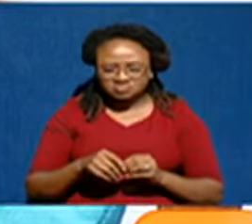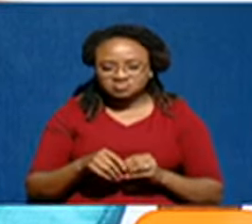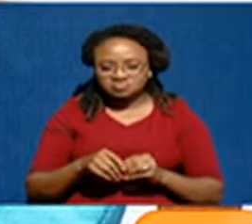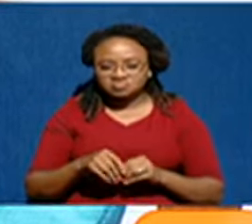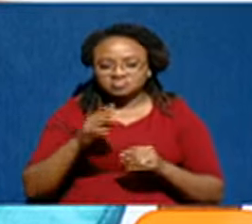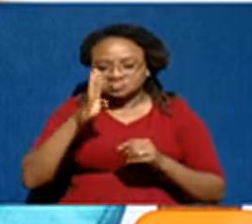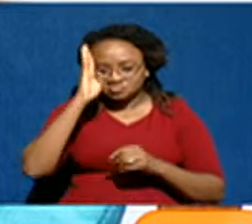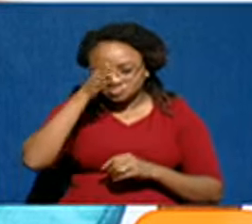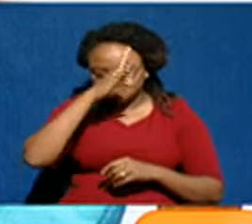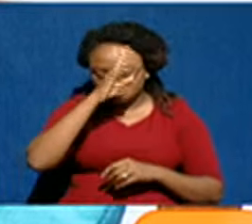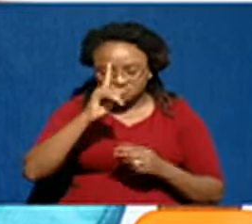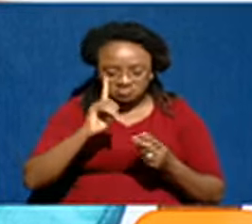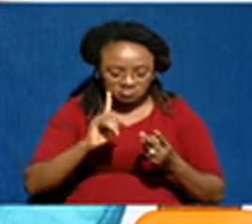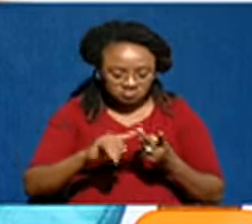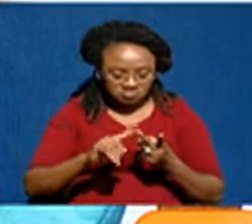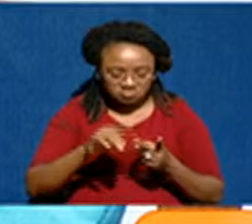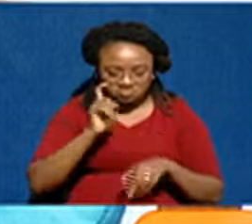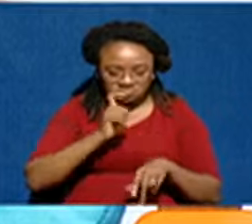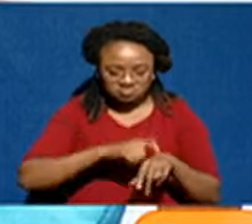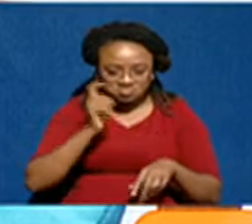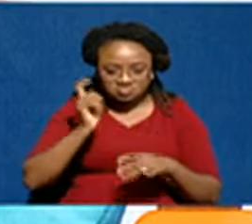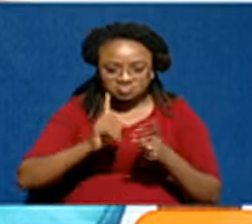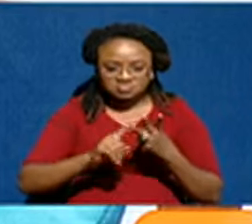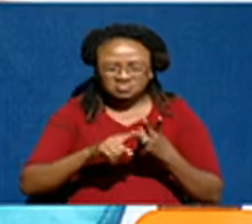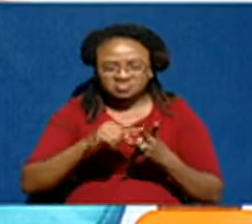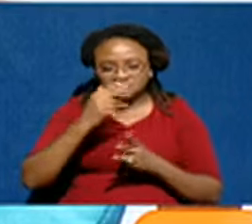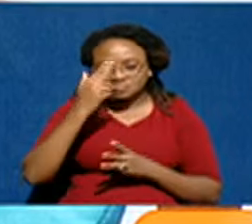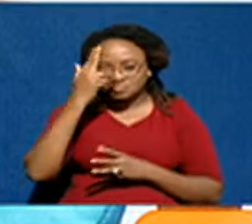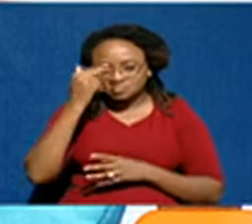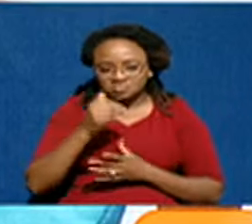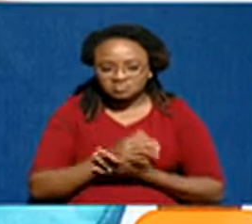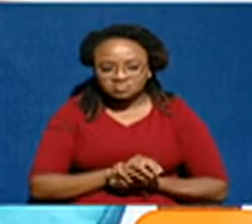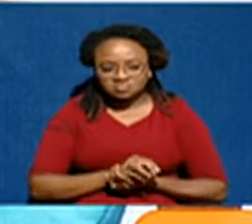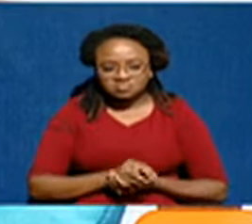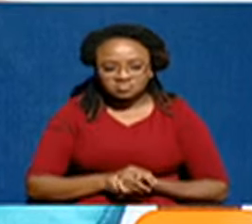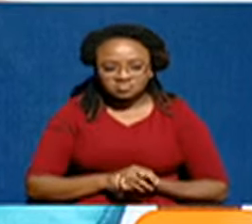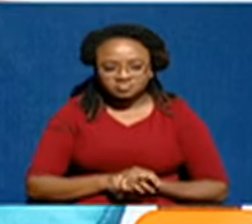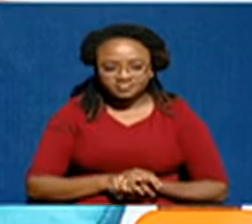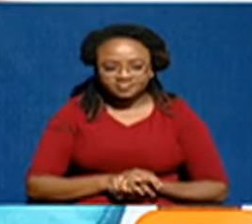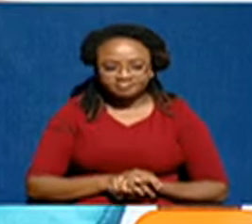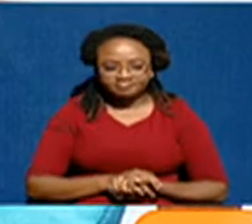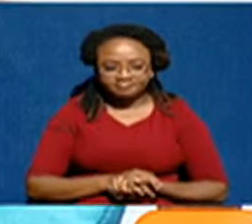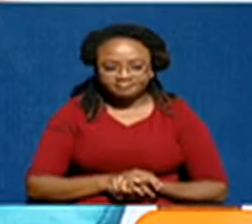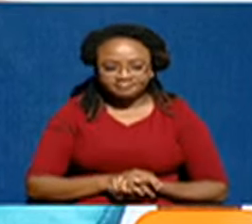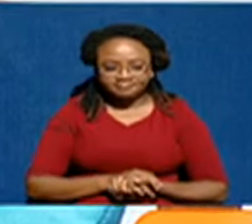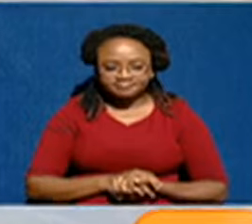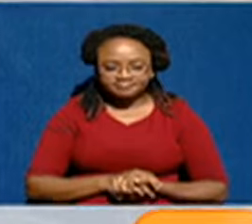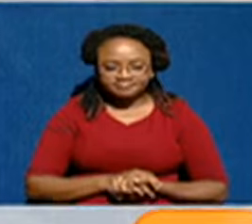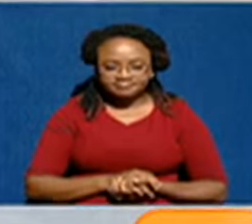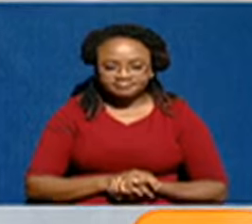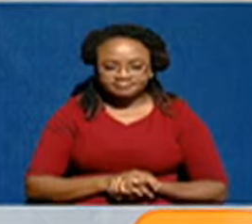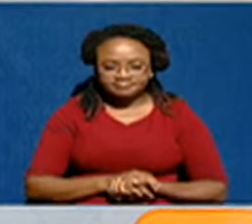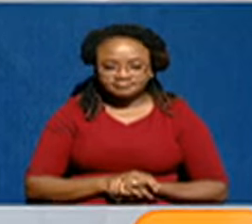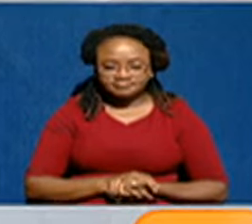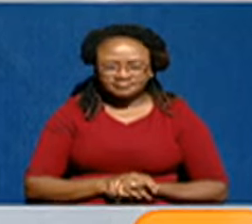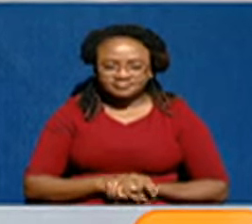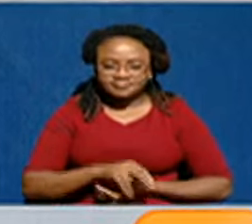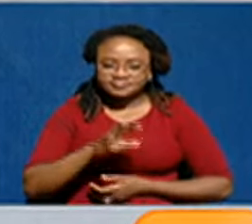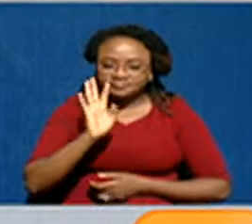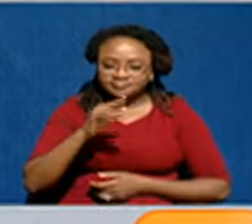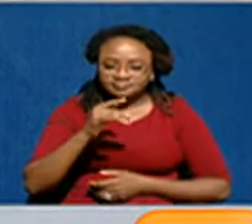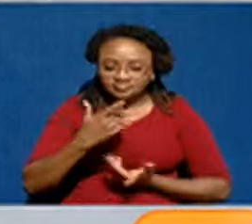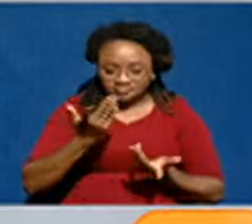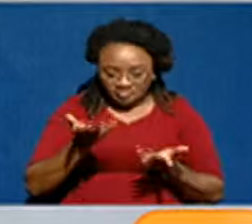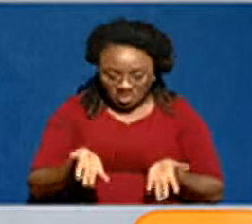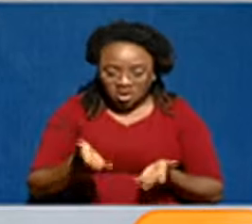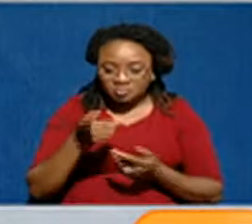Bungoma, Embu, and Nyandarua counties. Peterson Washira, let me ask you this. Your strike is in day